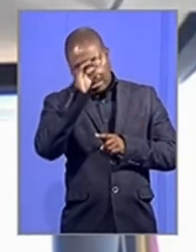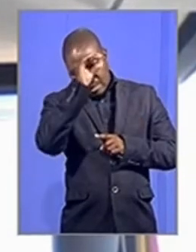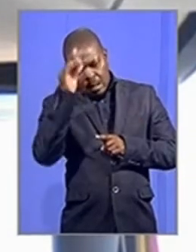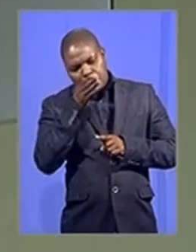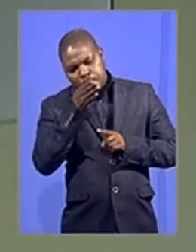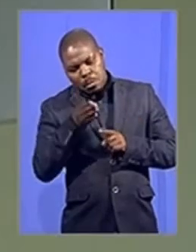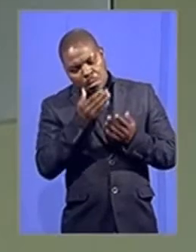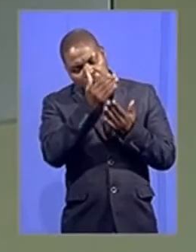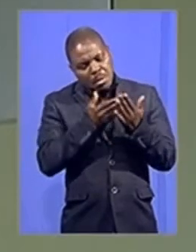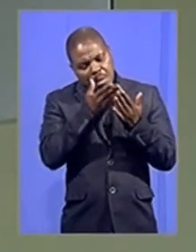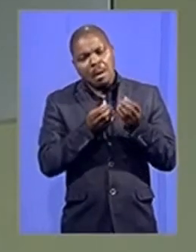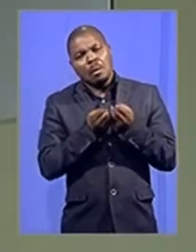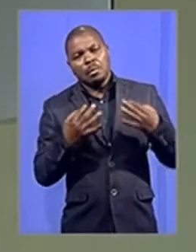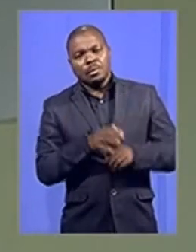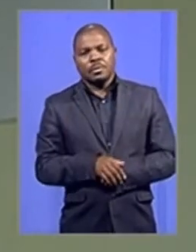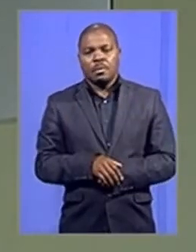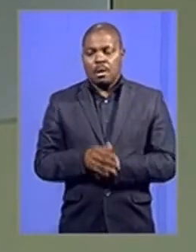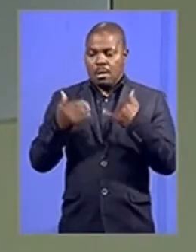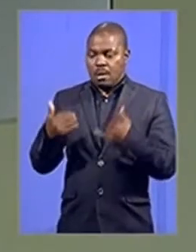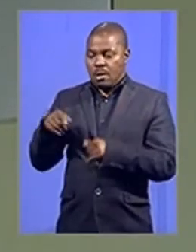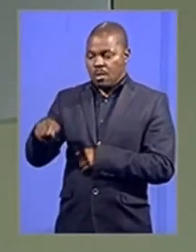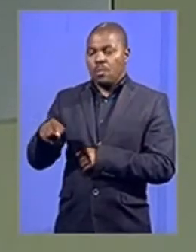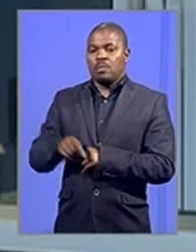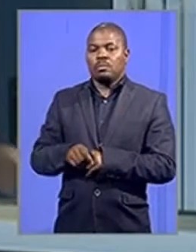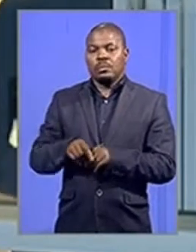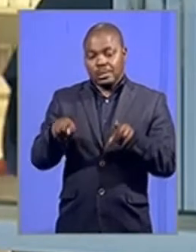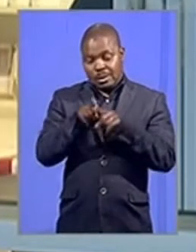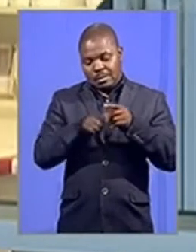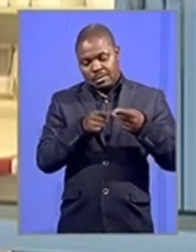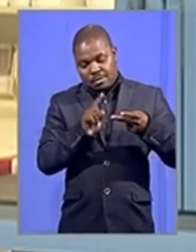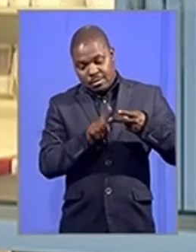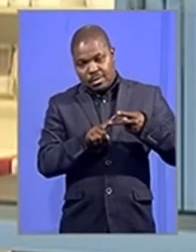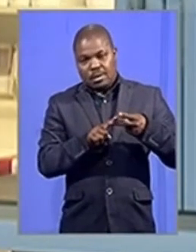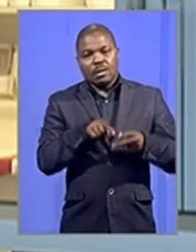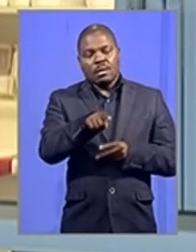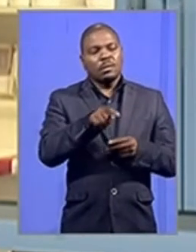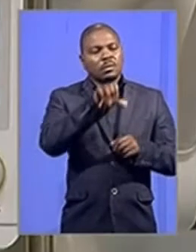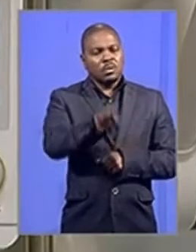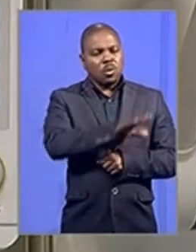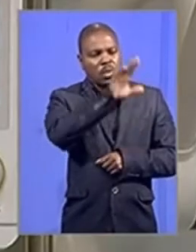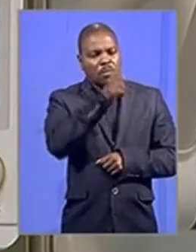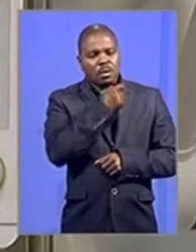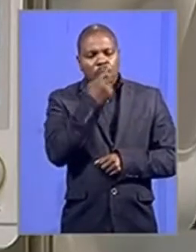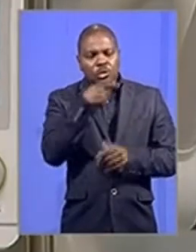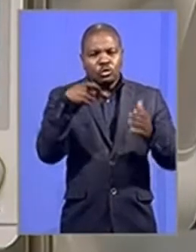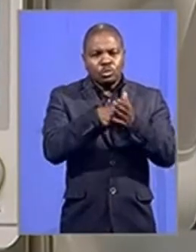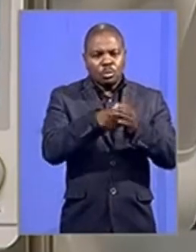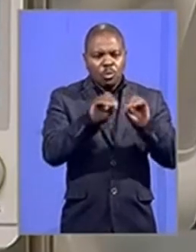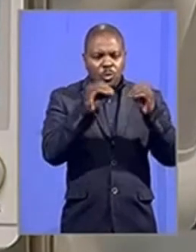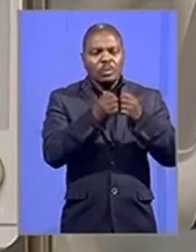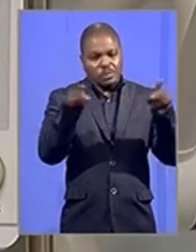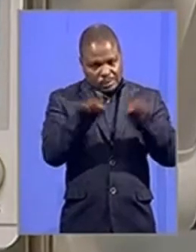in the register. Jwale lekgotla la naha la phepelo ya meriana le lona le entse boipiletso ba hore le se qhelelwe ka